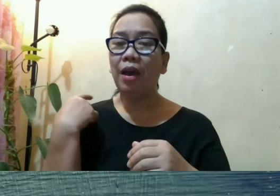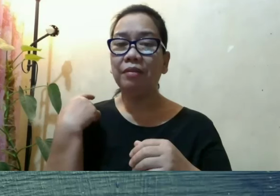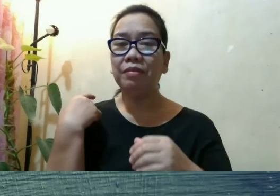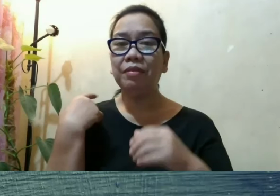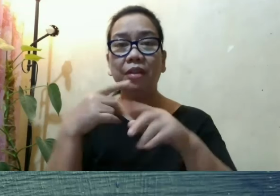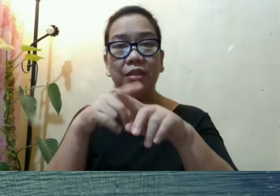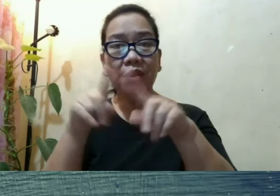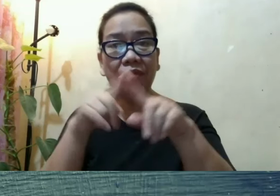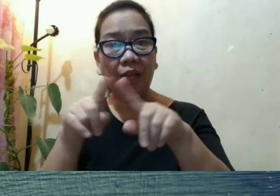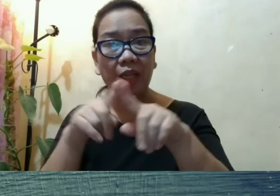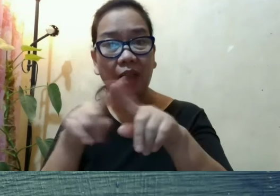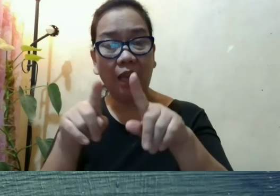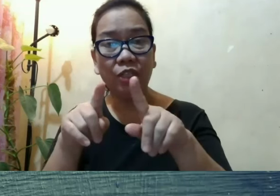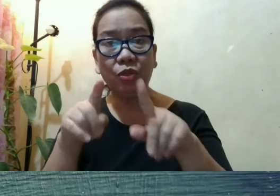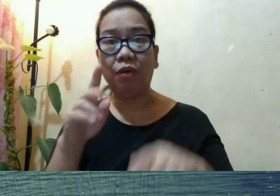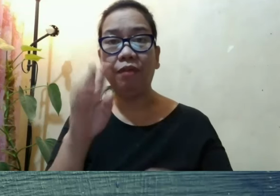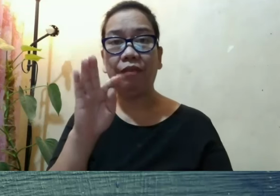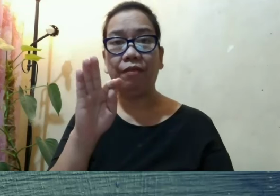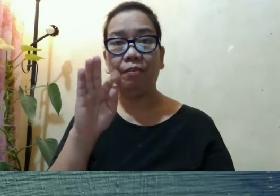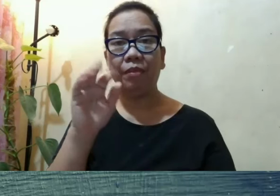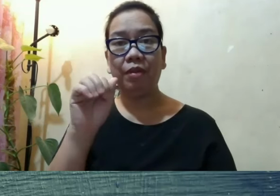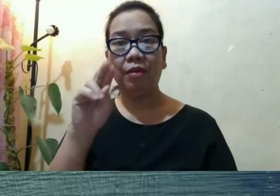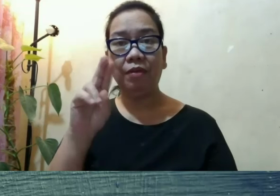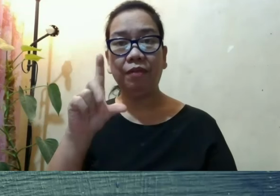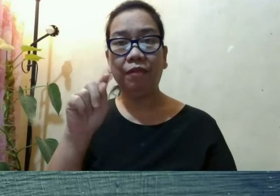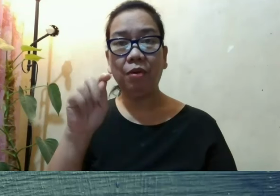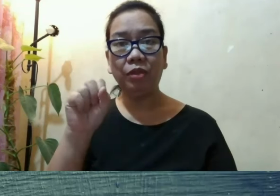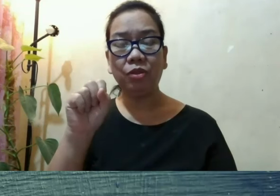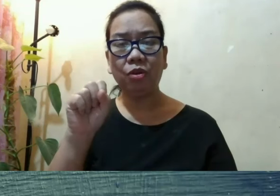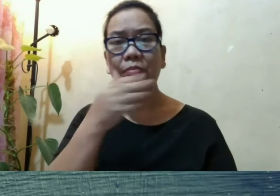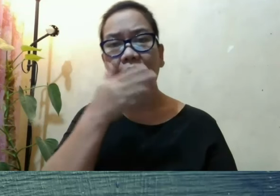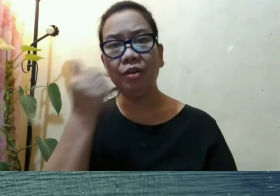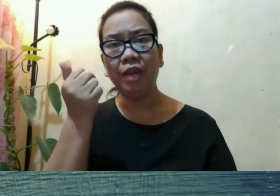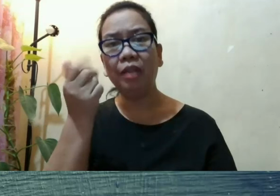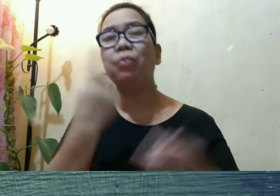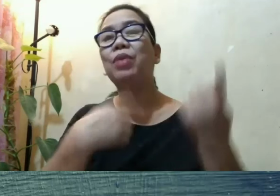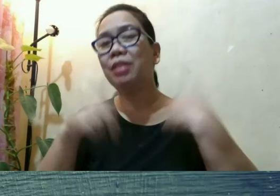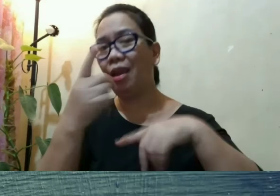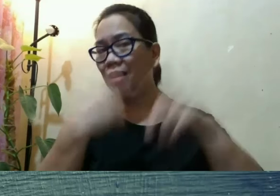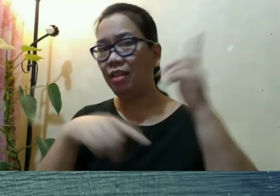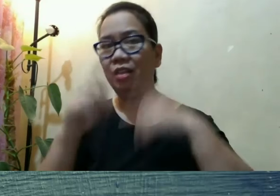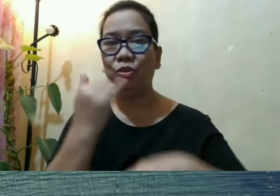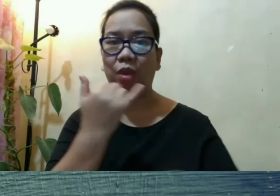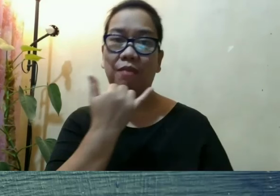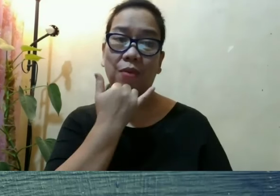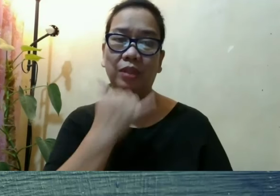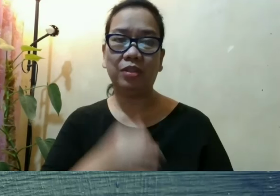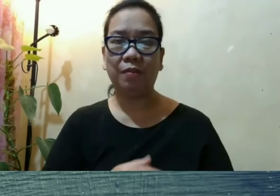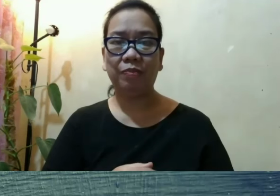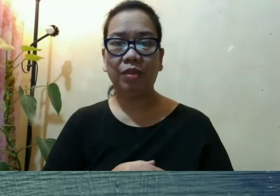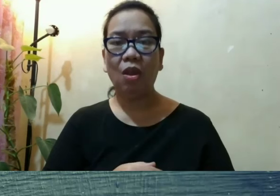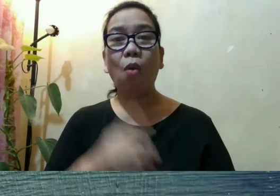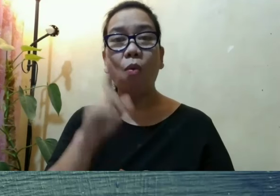We have different kinds of faults, or better yet, we sign it this way,